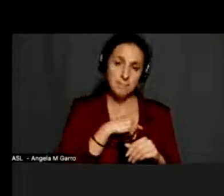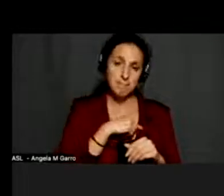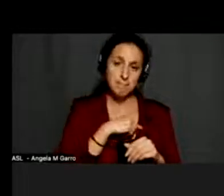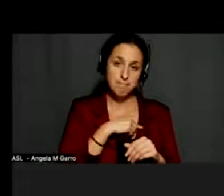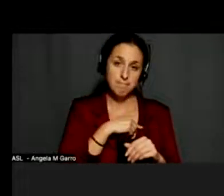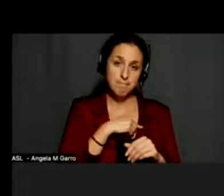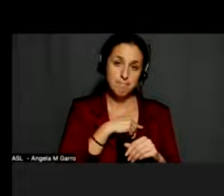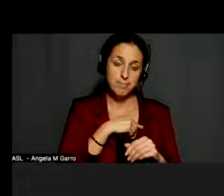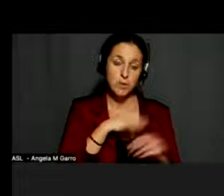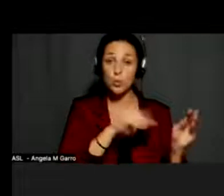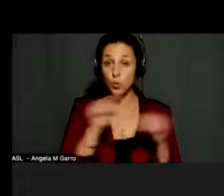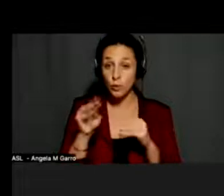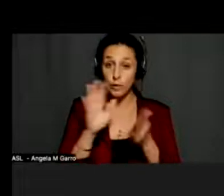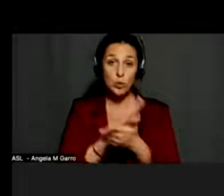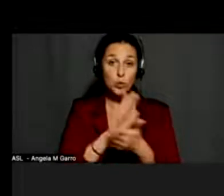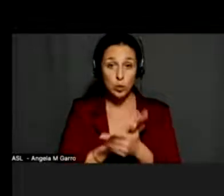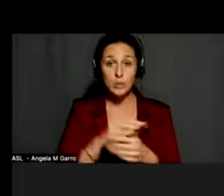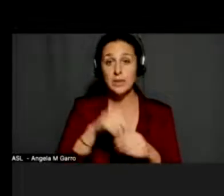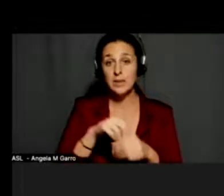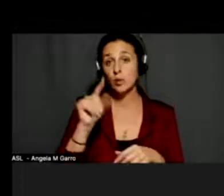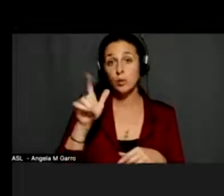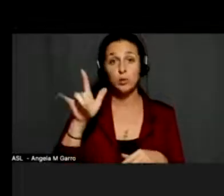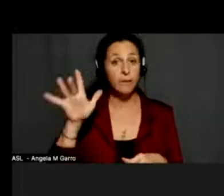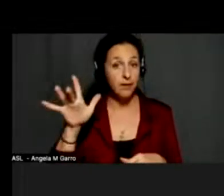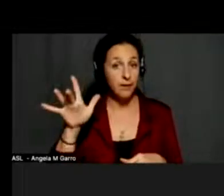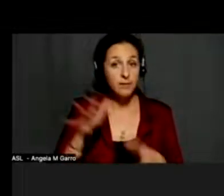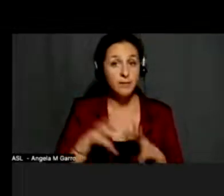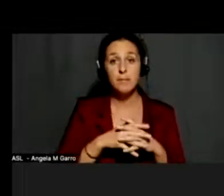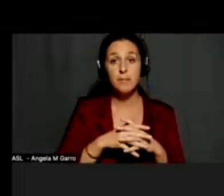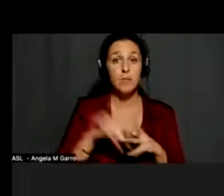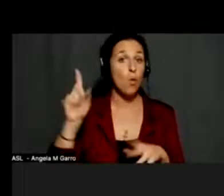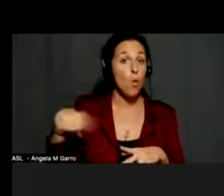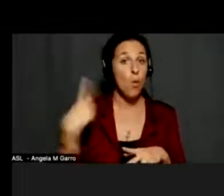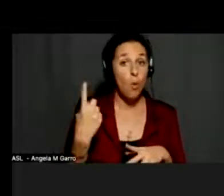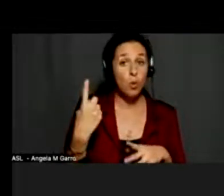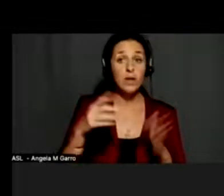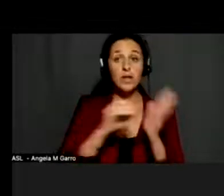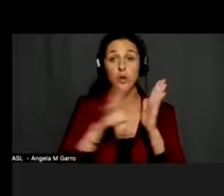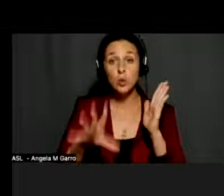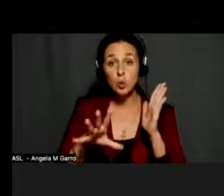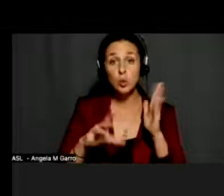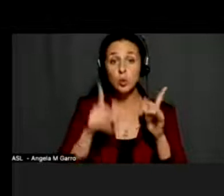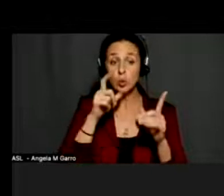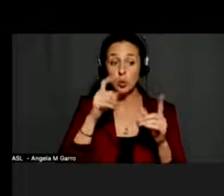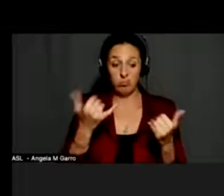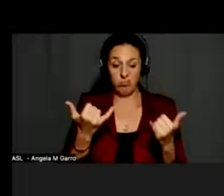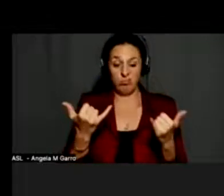the schools in 2025, only the students who are currently